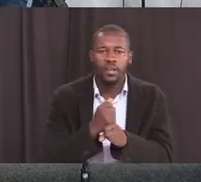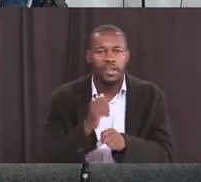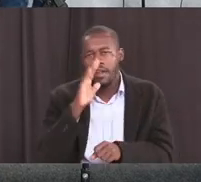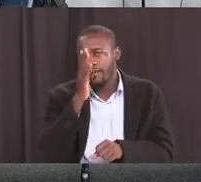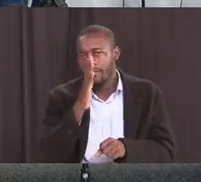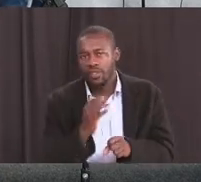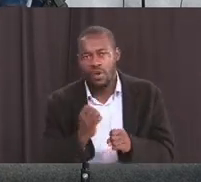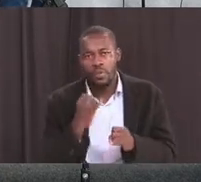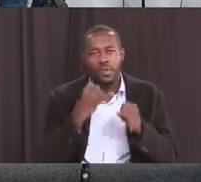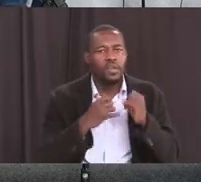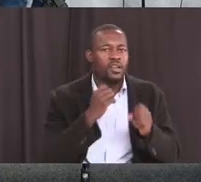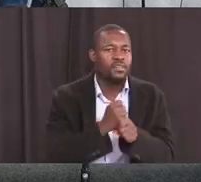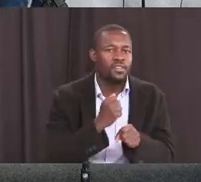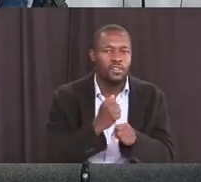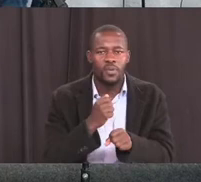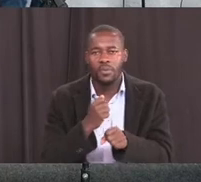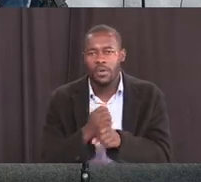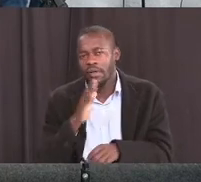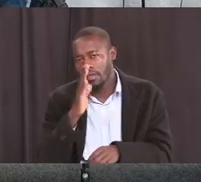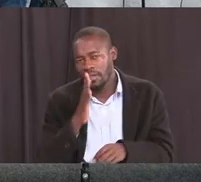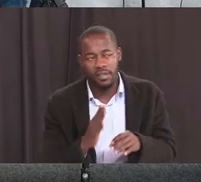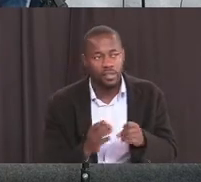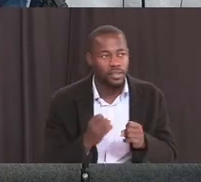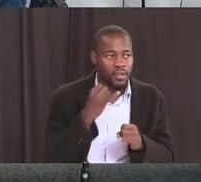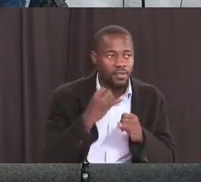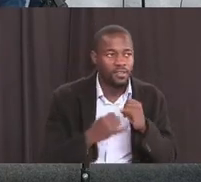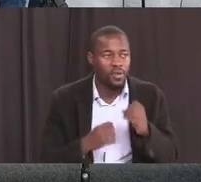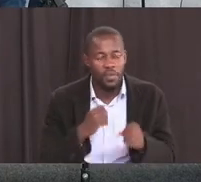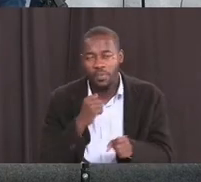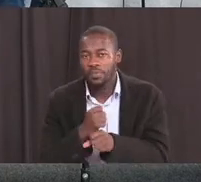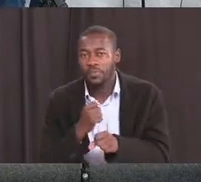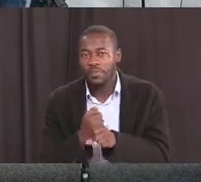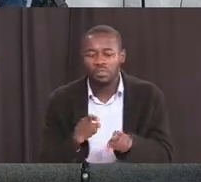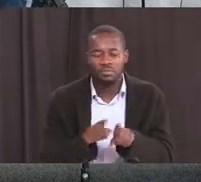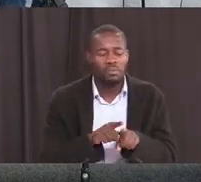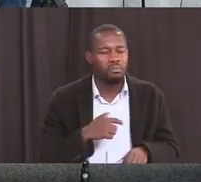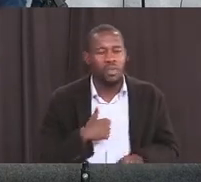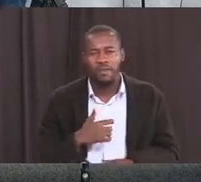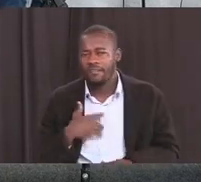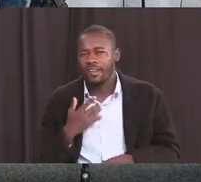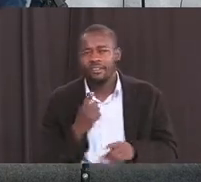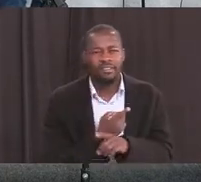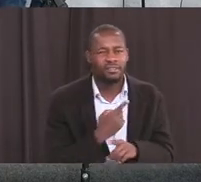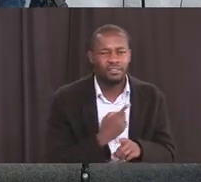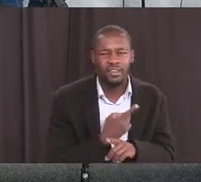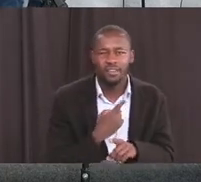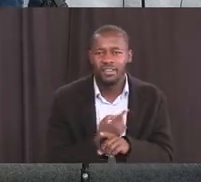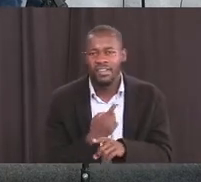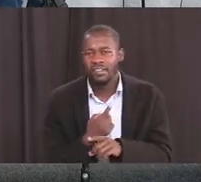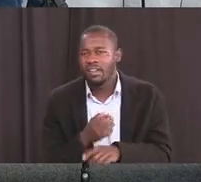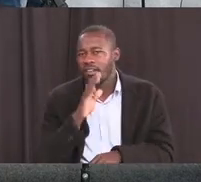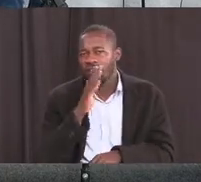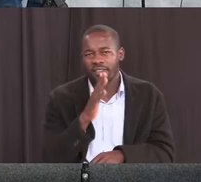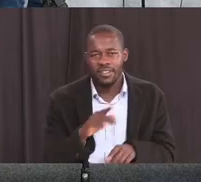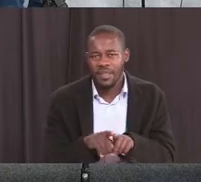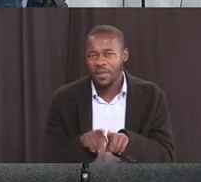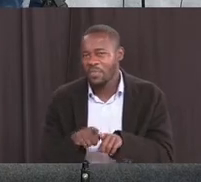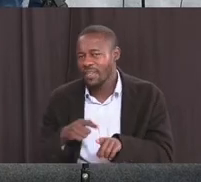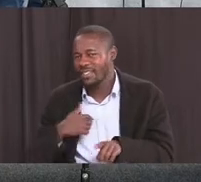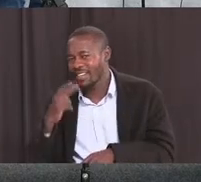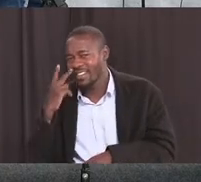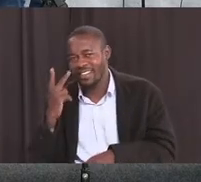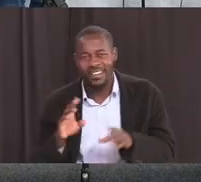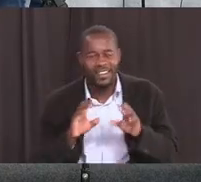working. Never stop working. Even when I don't feel it, you're working. Even when I don't feel it,